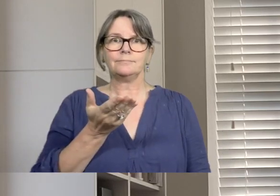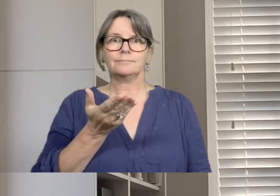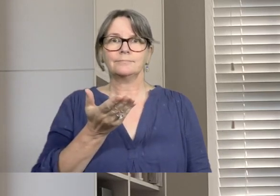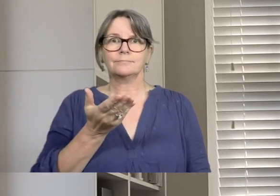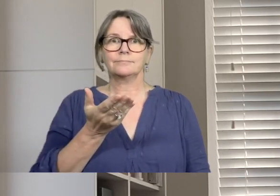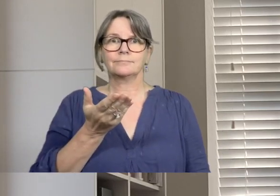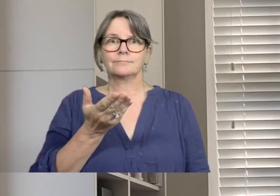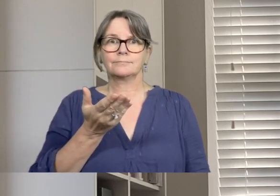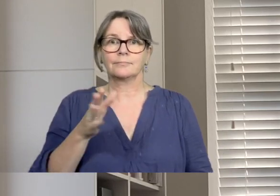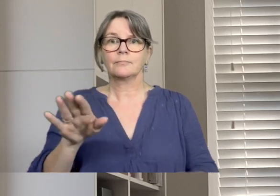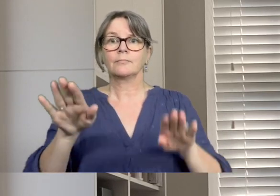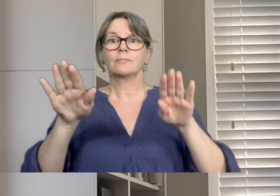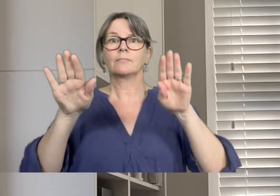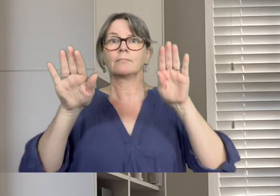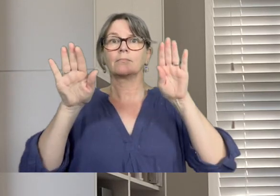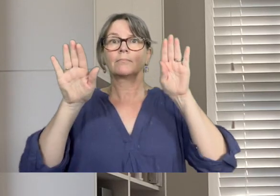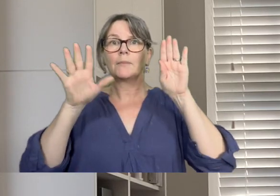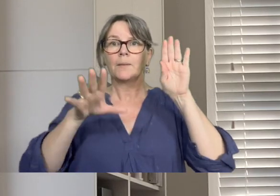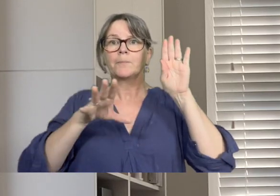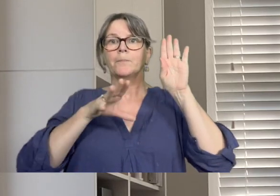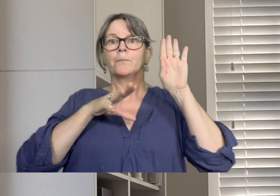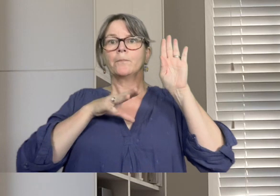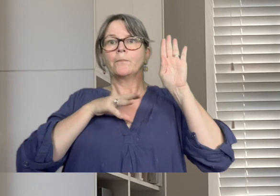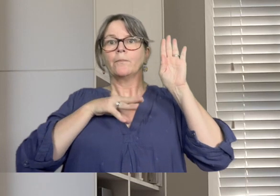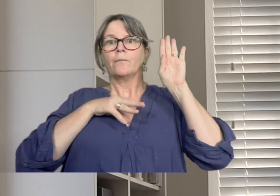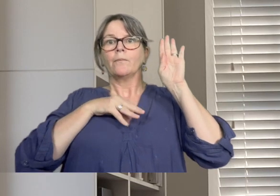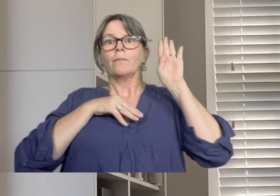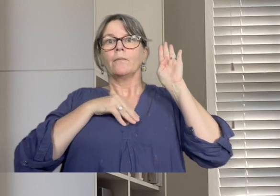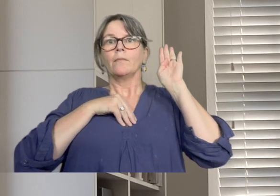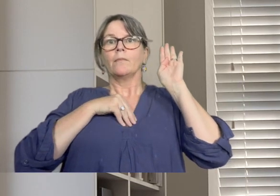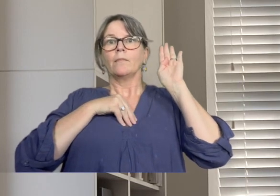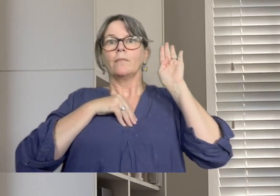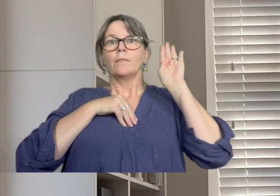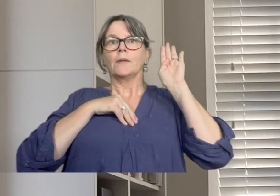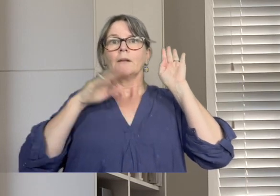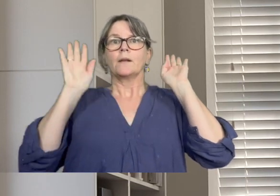they fold back up to the center. We take a breath in, we reach back.